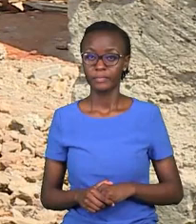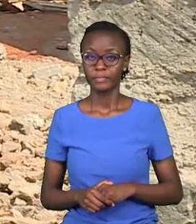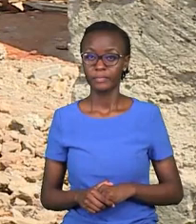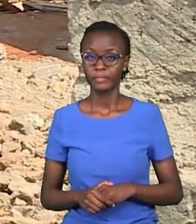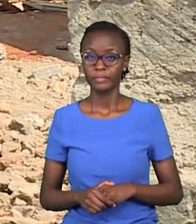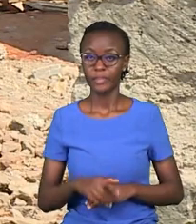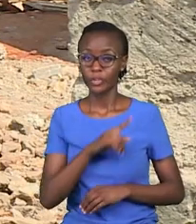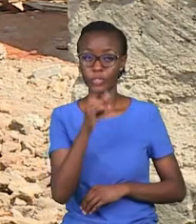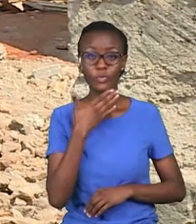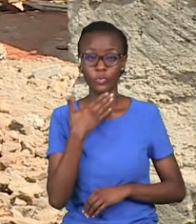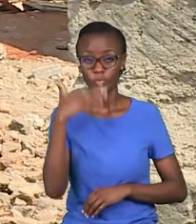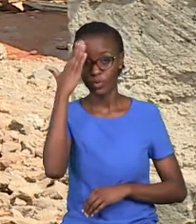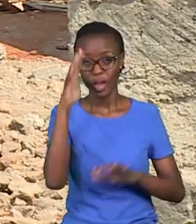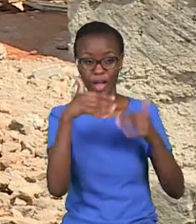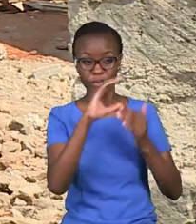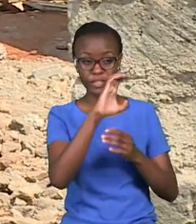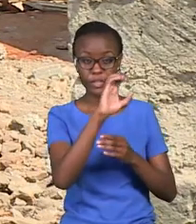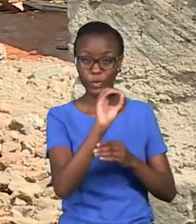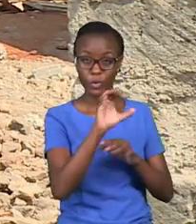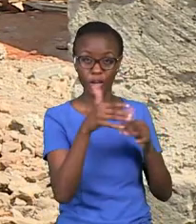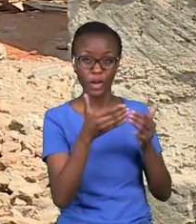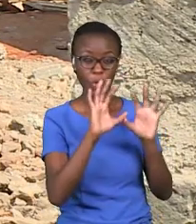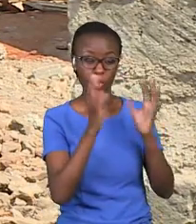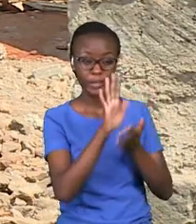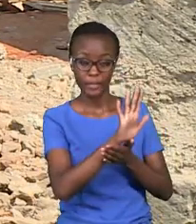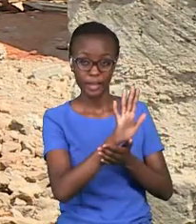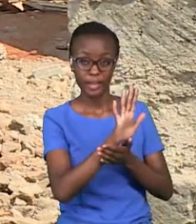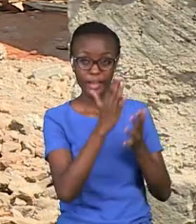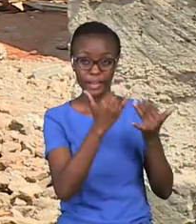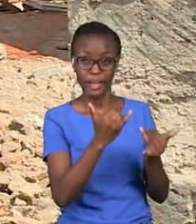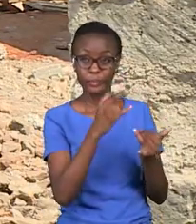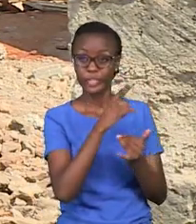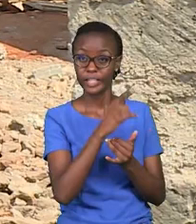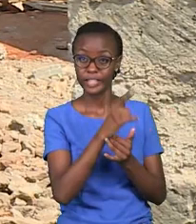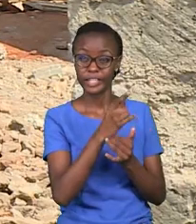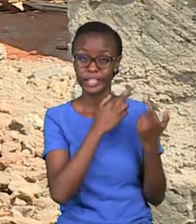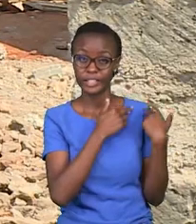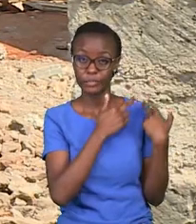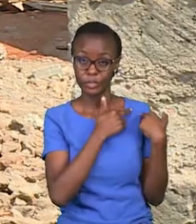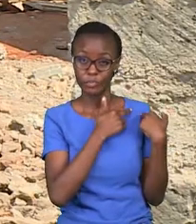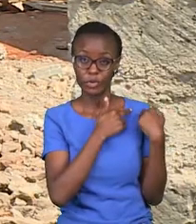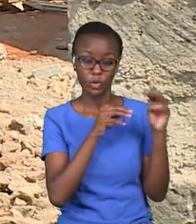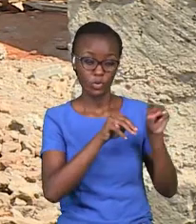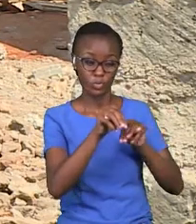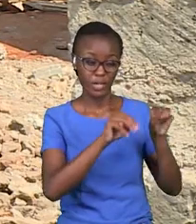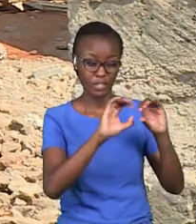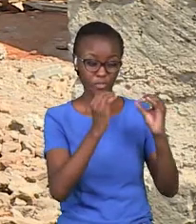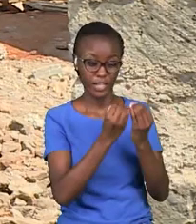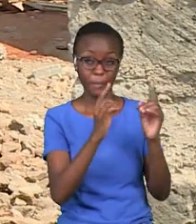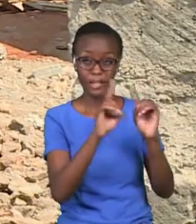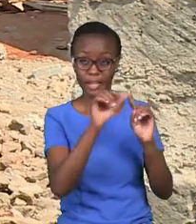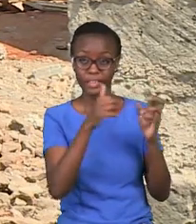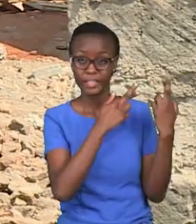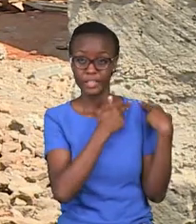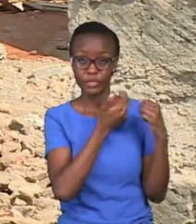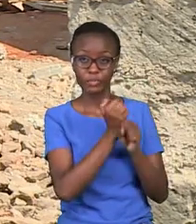Ever want to know how a CEO sees his world? Then here's how. Apart from running an organization and strategizing, their key role is to